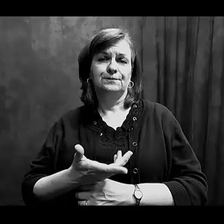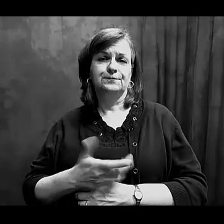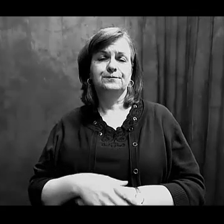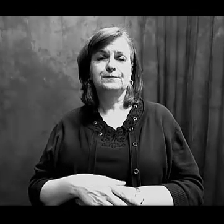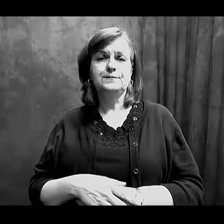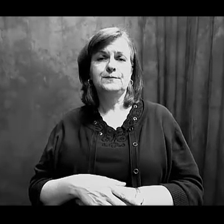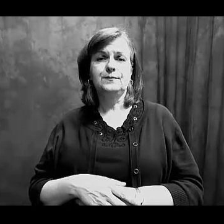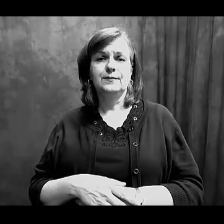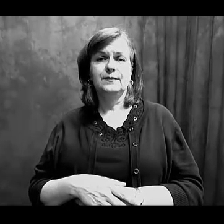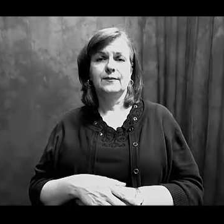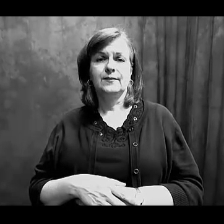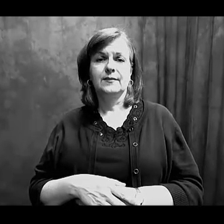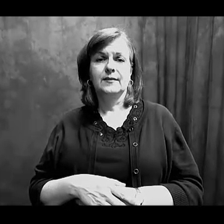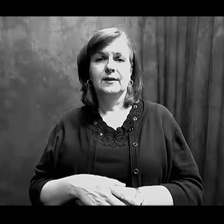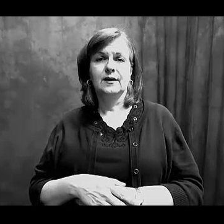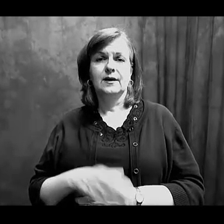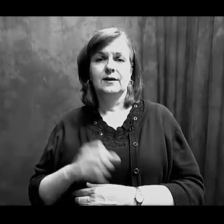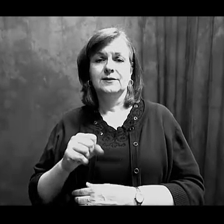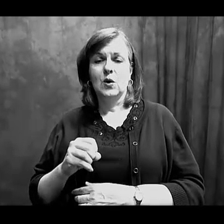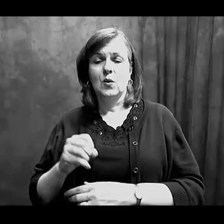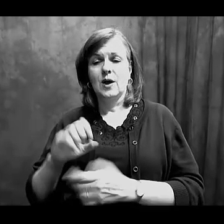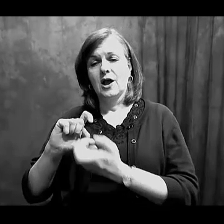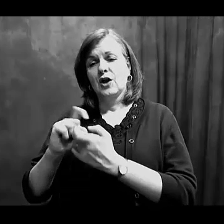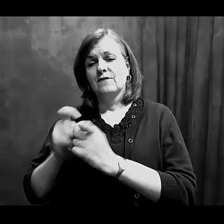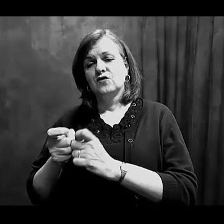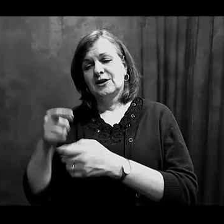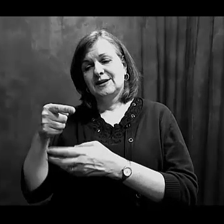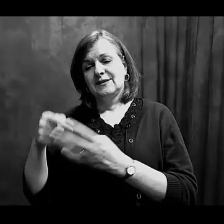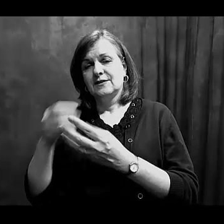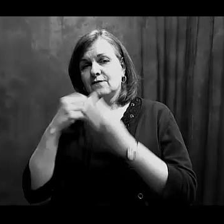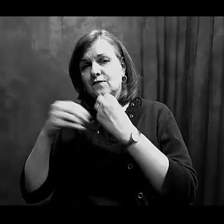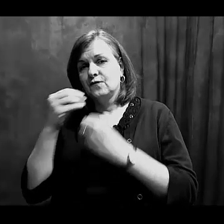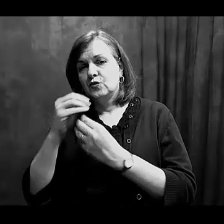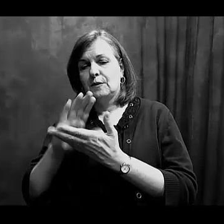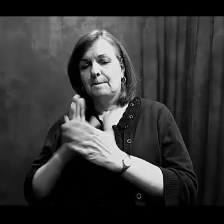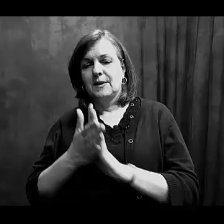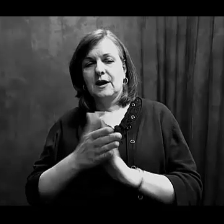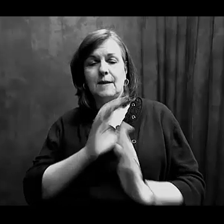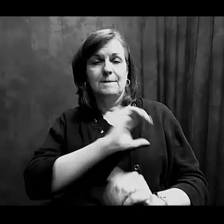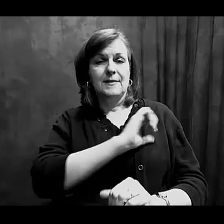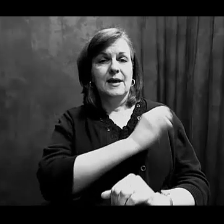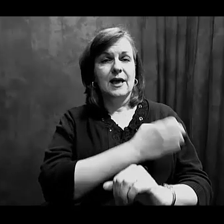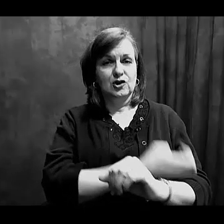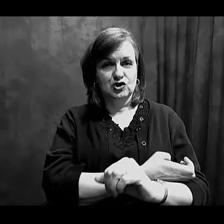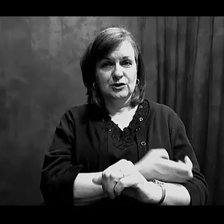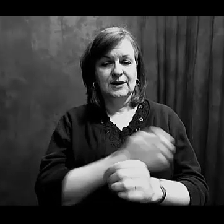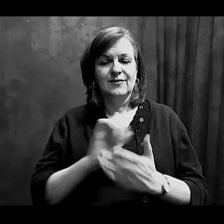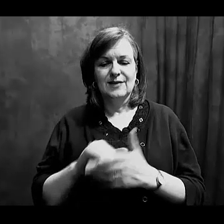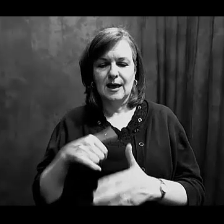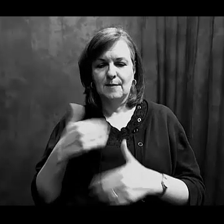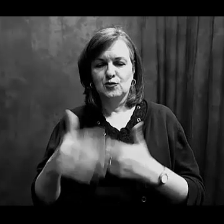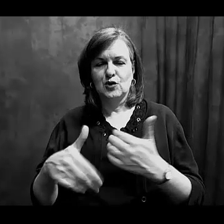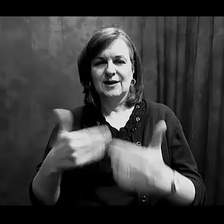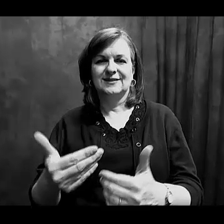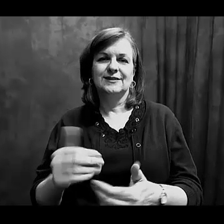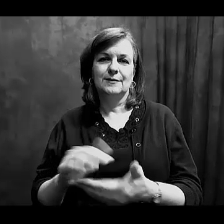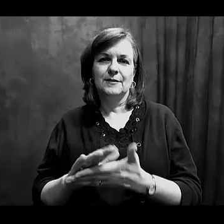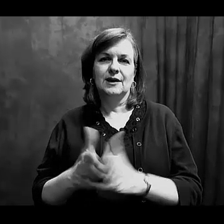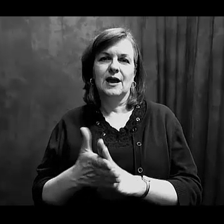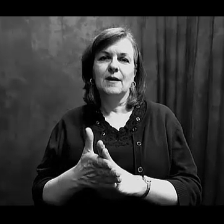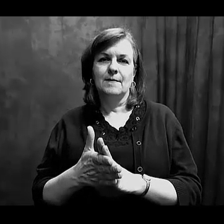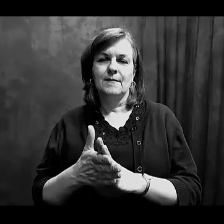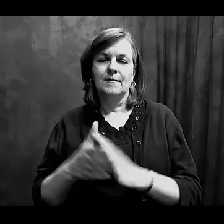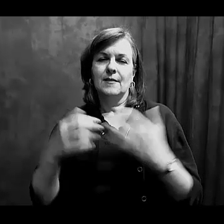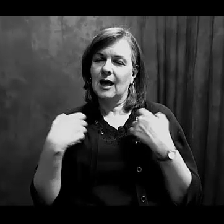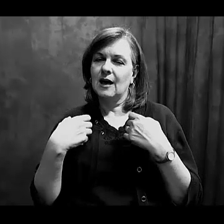a higher percentage of overweight and obese people because of high calorie diets, inactive lifestyles, and we sit all